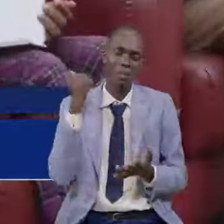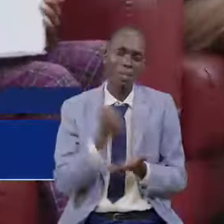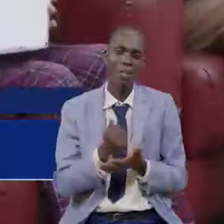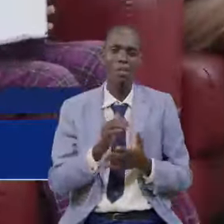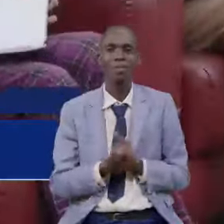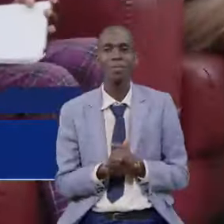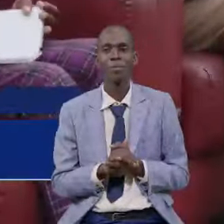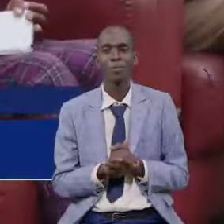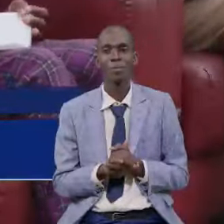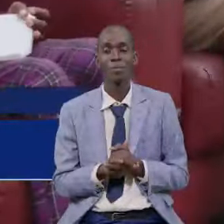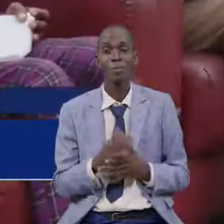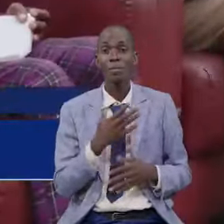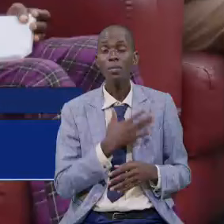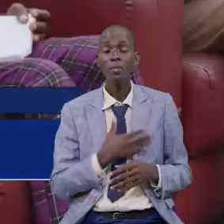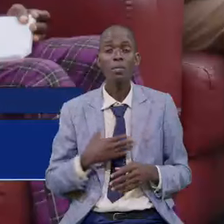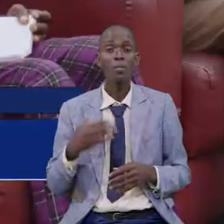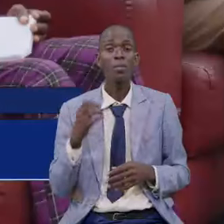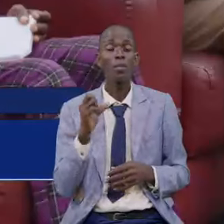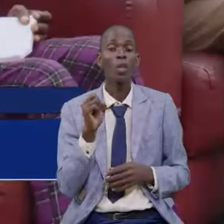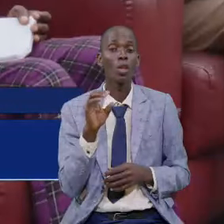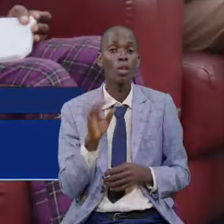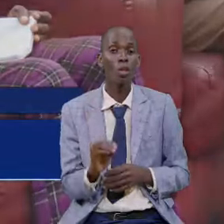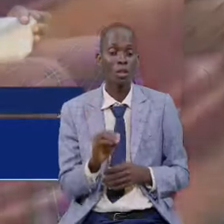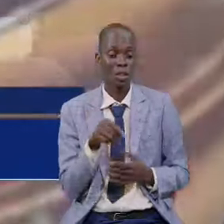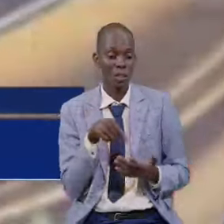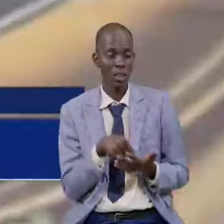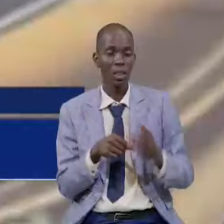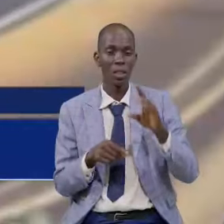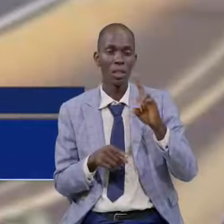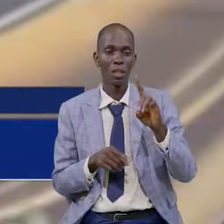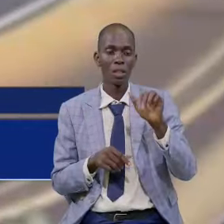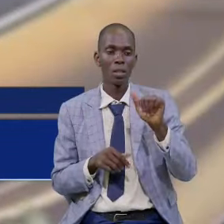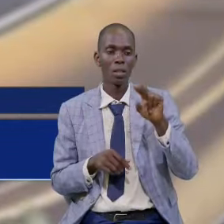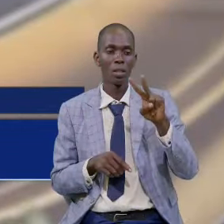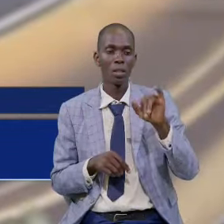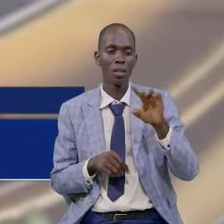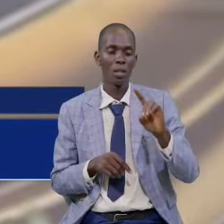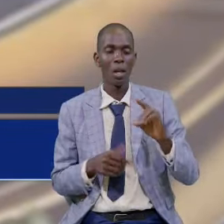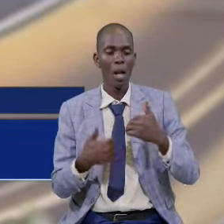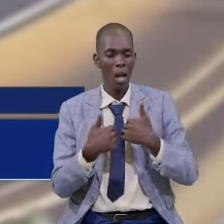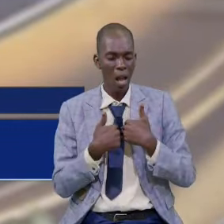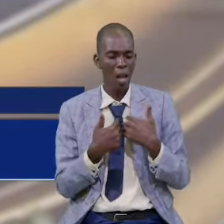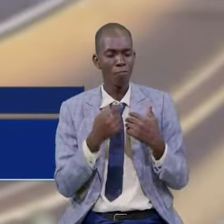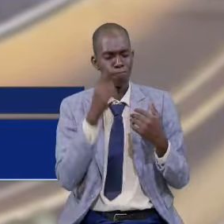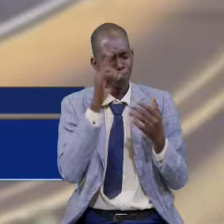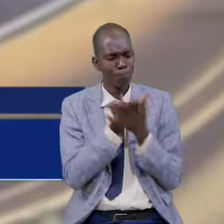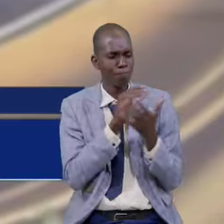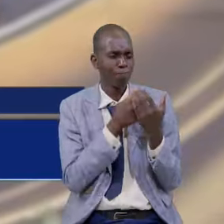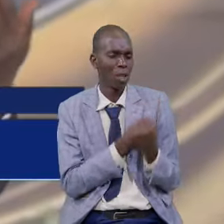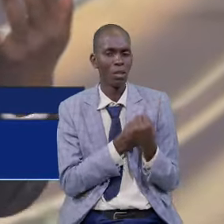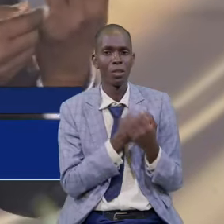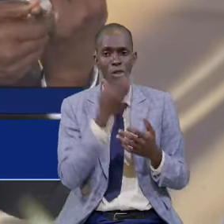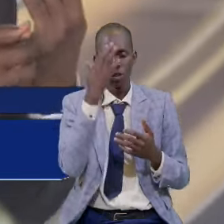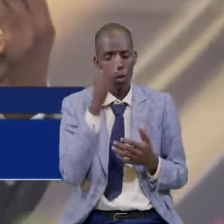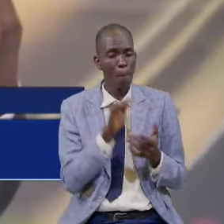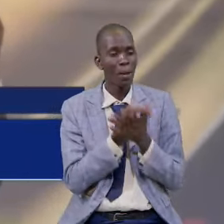And so, this David had confidence. Confidence. You know, confidence is everything. You might